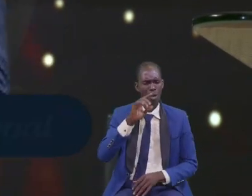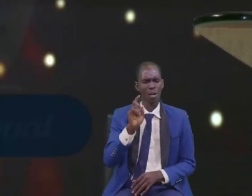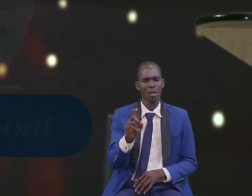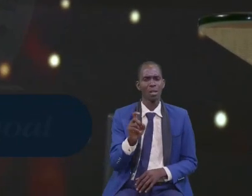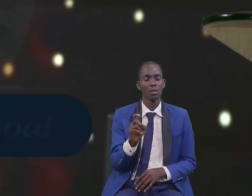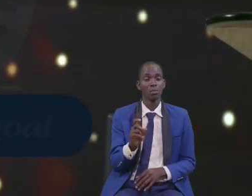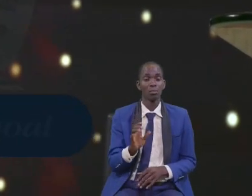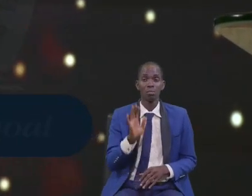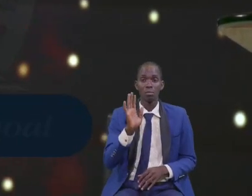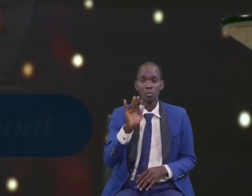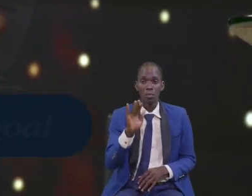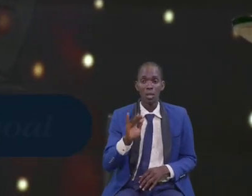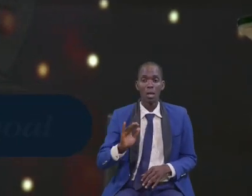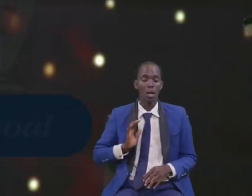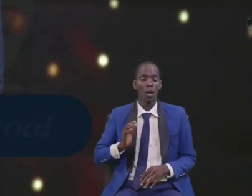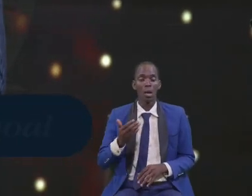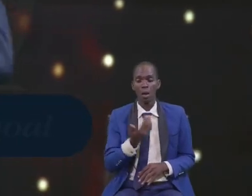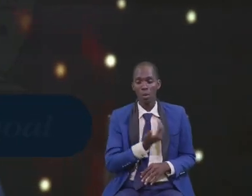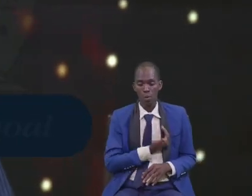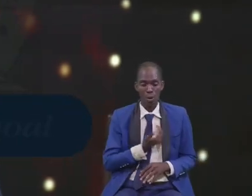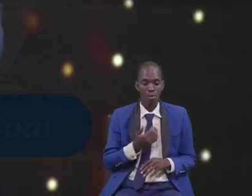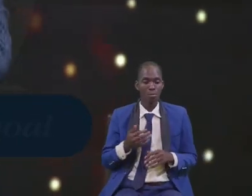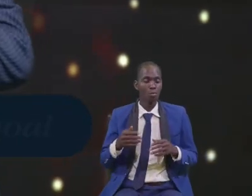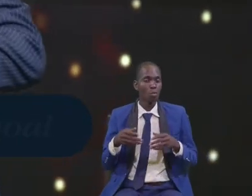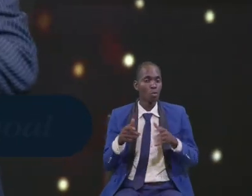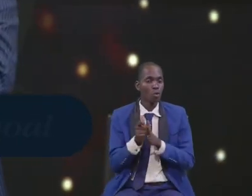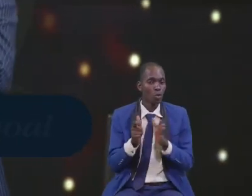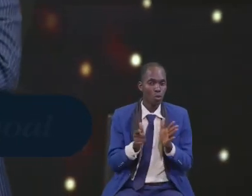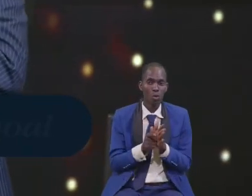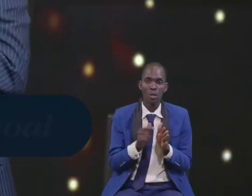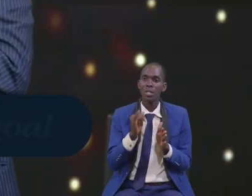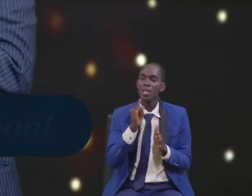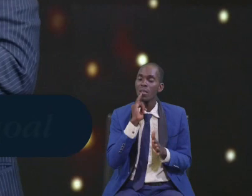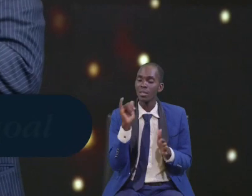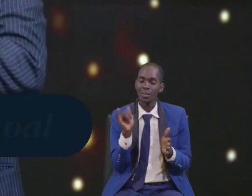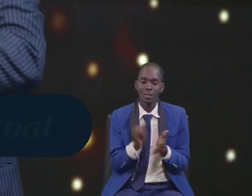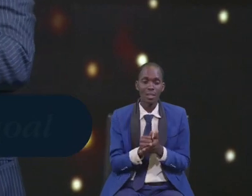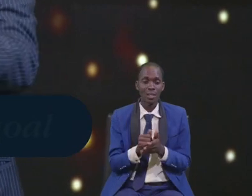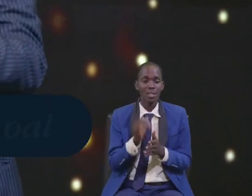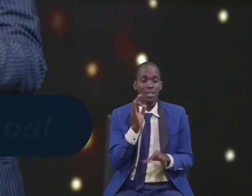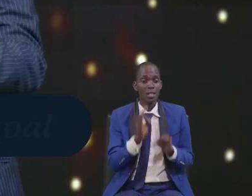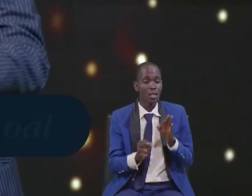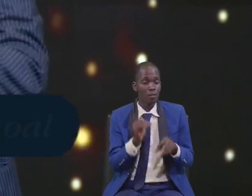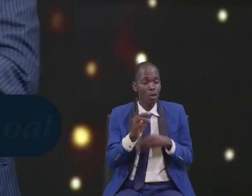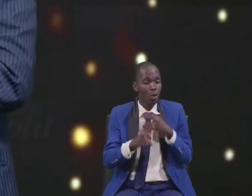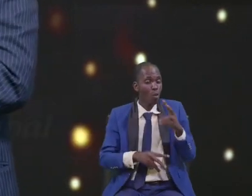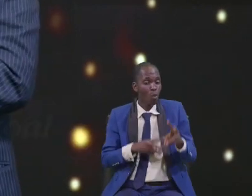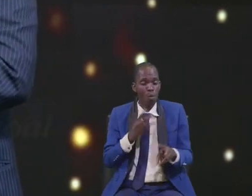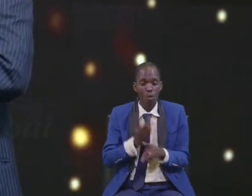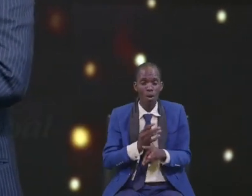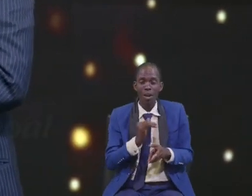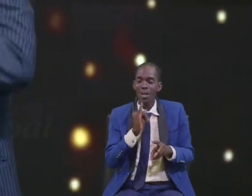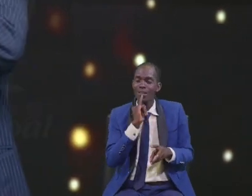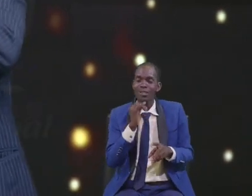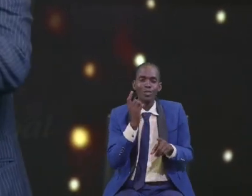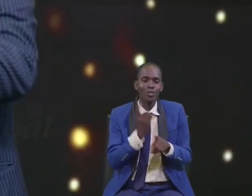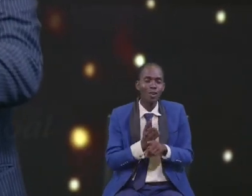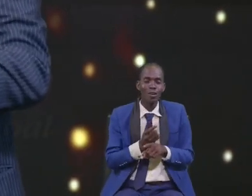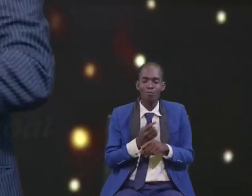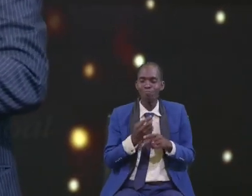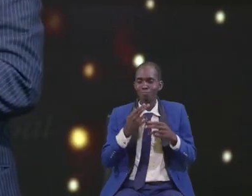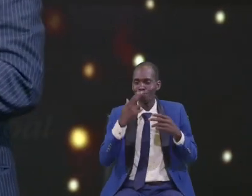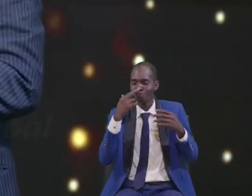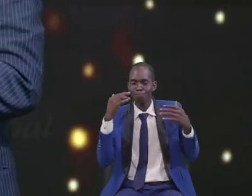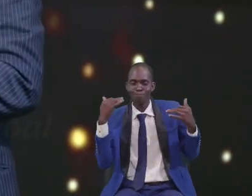our constitution is such that if the world is so friendly, and the world is so cool, and the